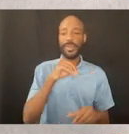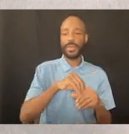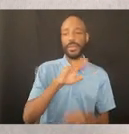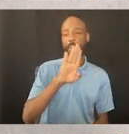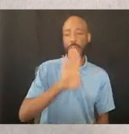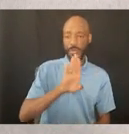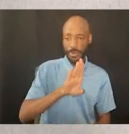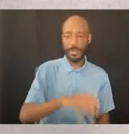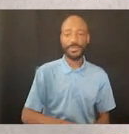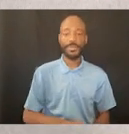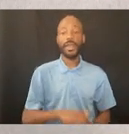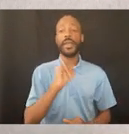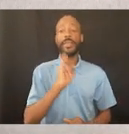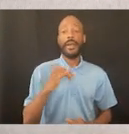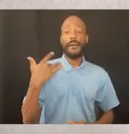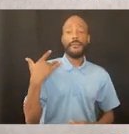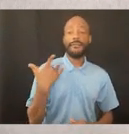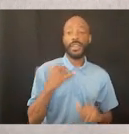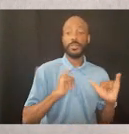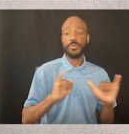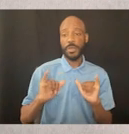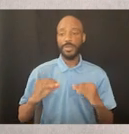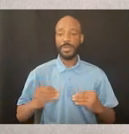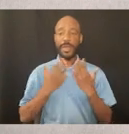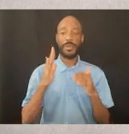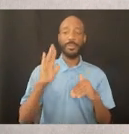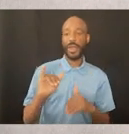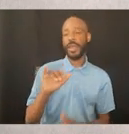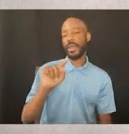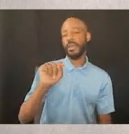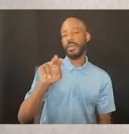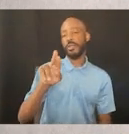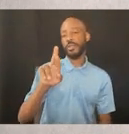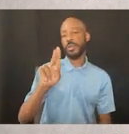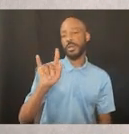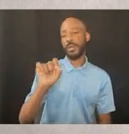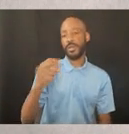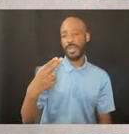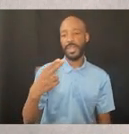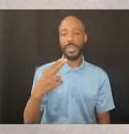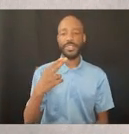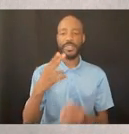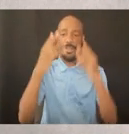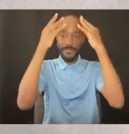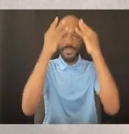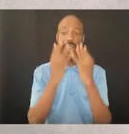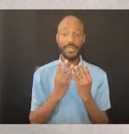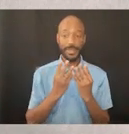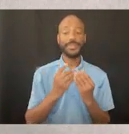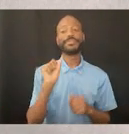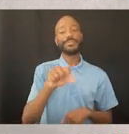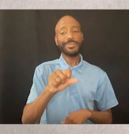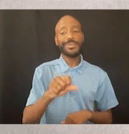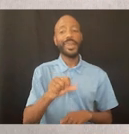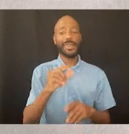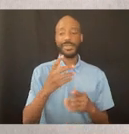a widely popular fashion trend inspired by Turkish veils. Though this fashion trend connects to a long history of facial coverings as